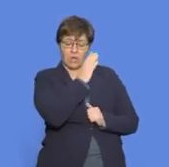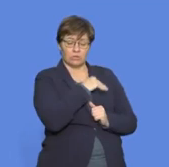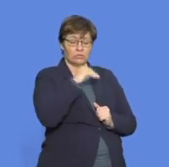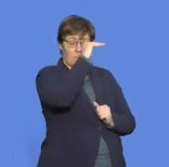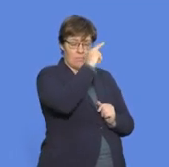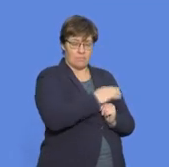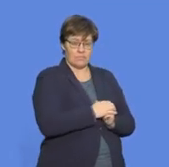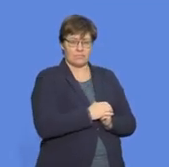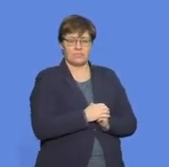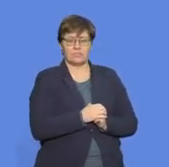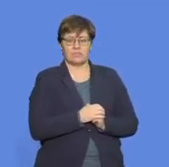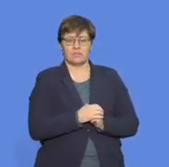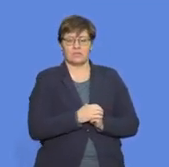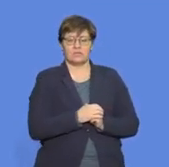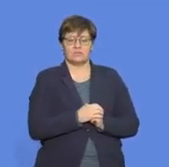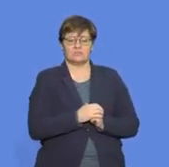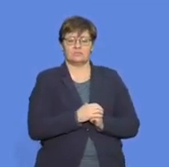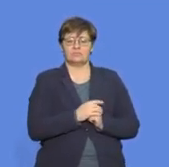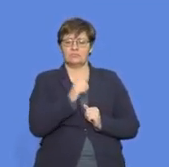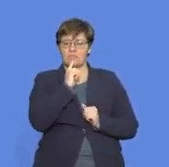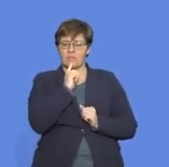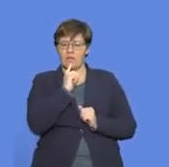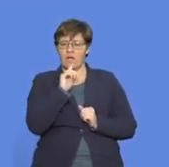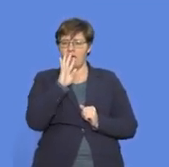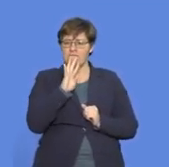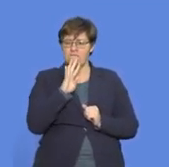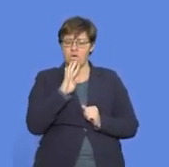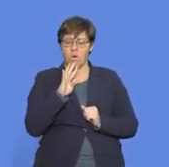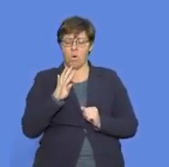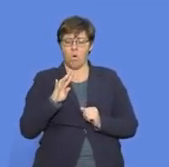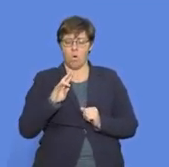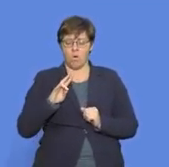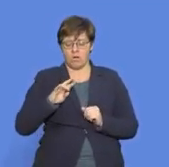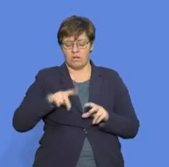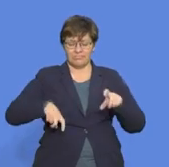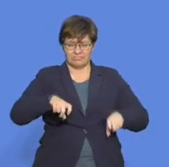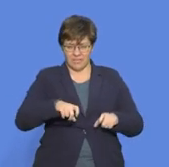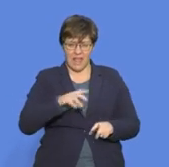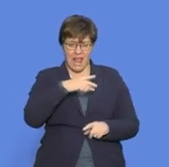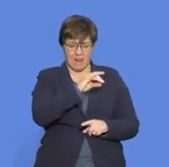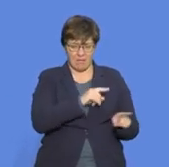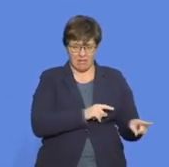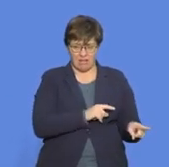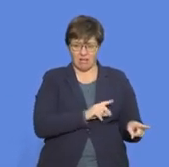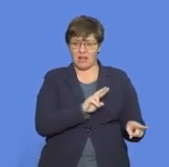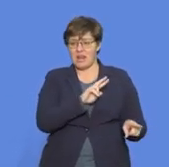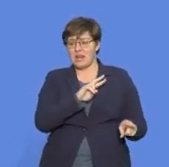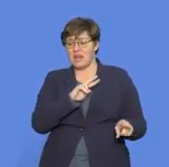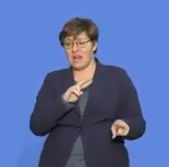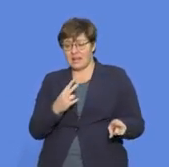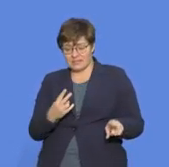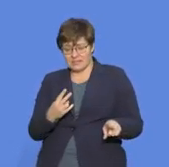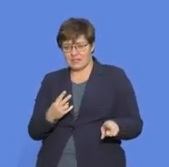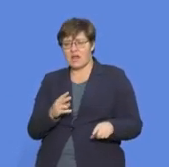at the top here, we can see this is a four-legged organism or animal. And if we look at the next